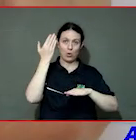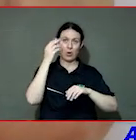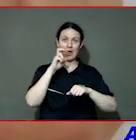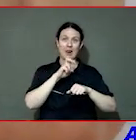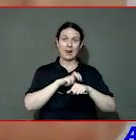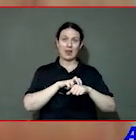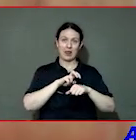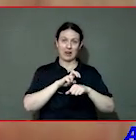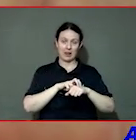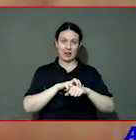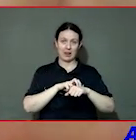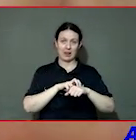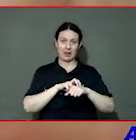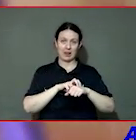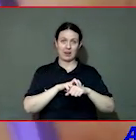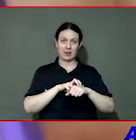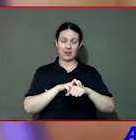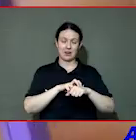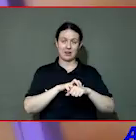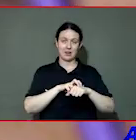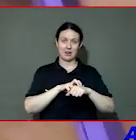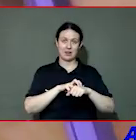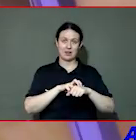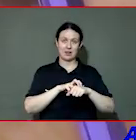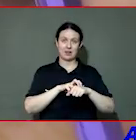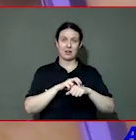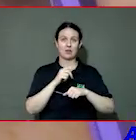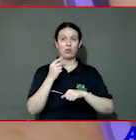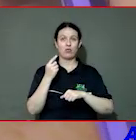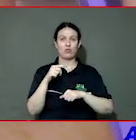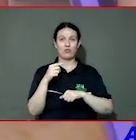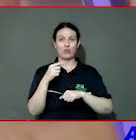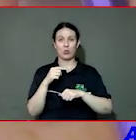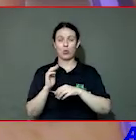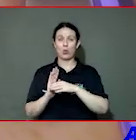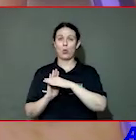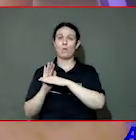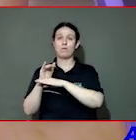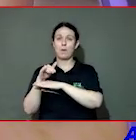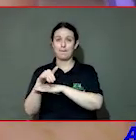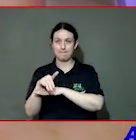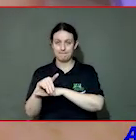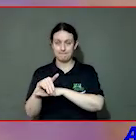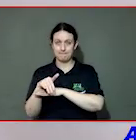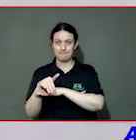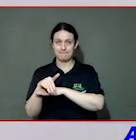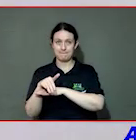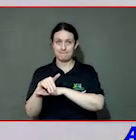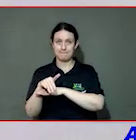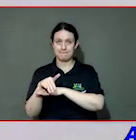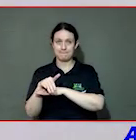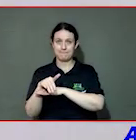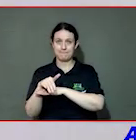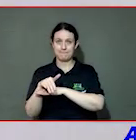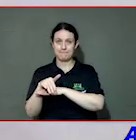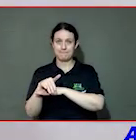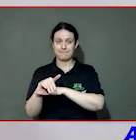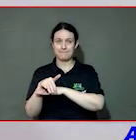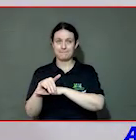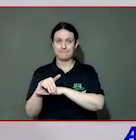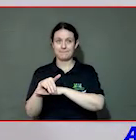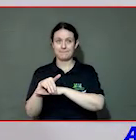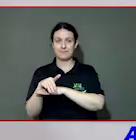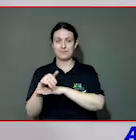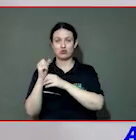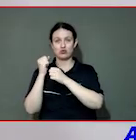is needed to overcome the